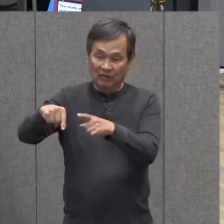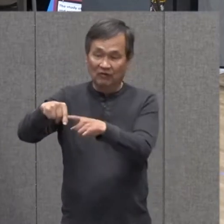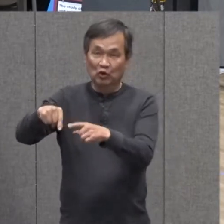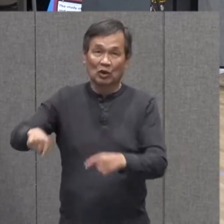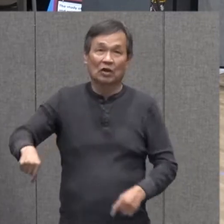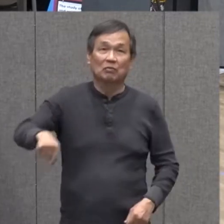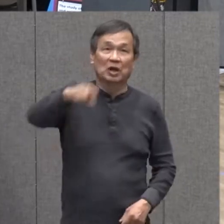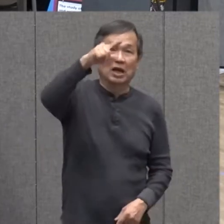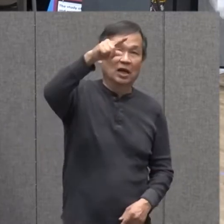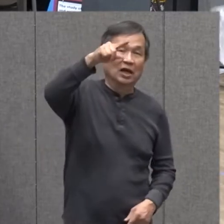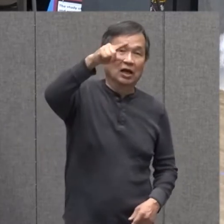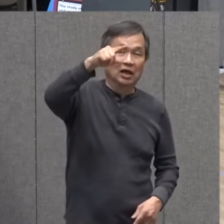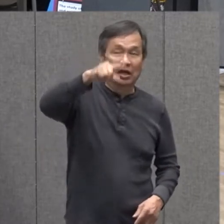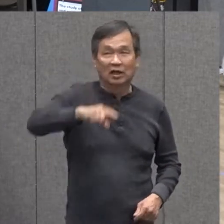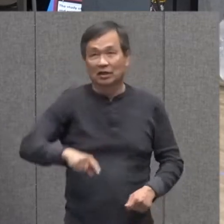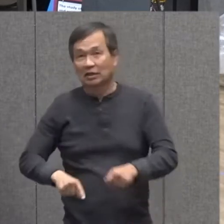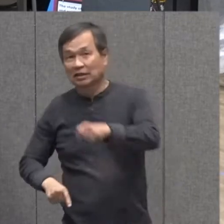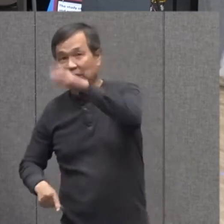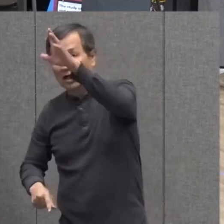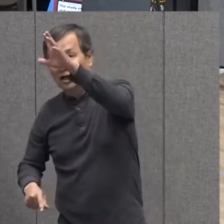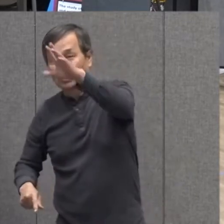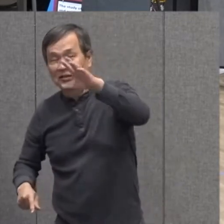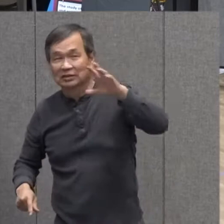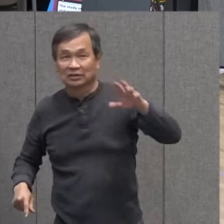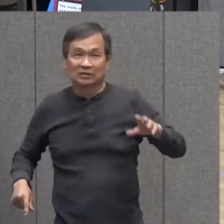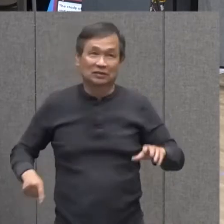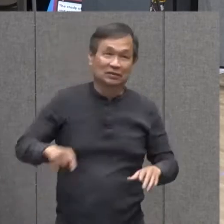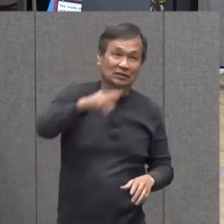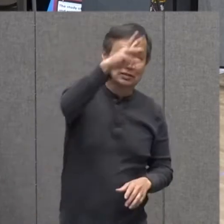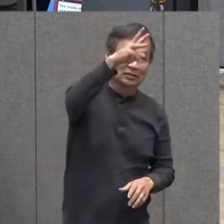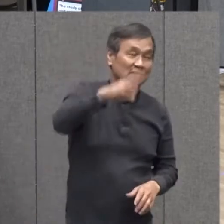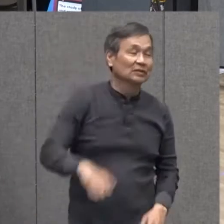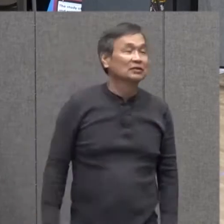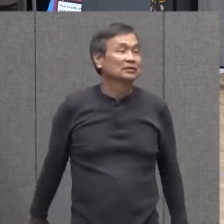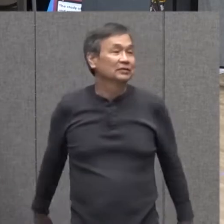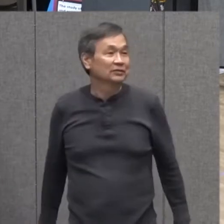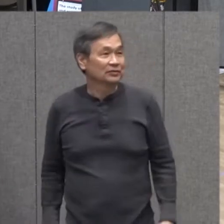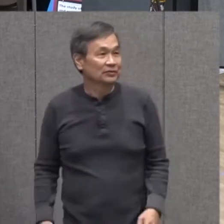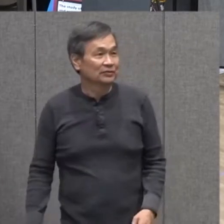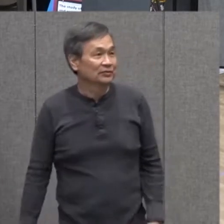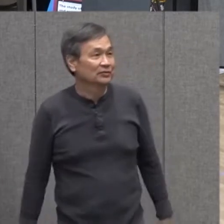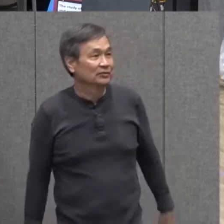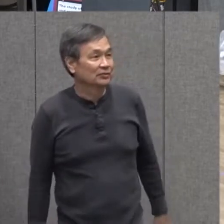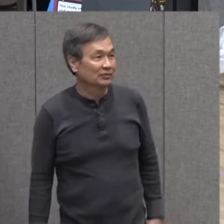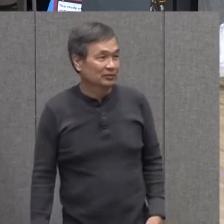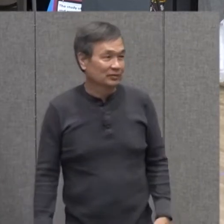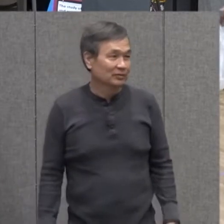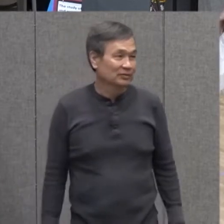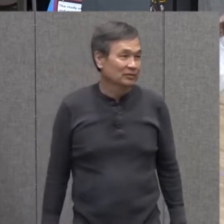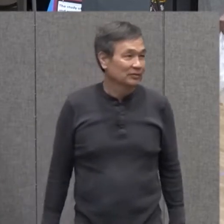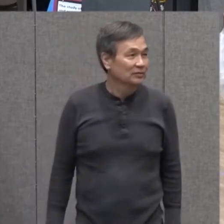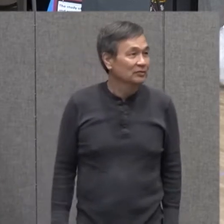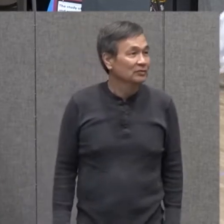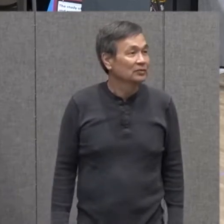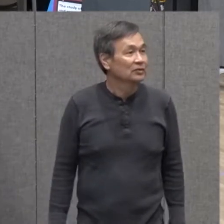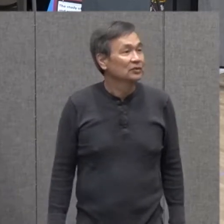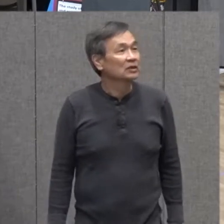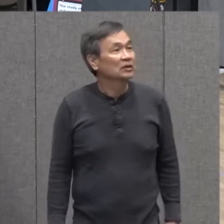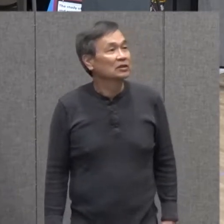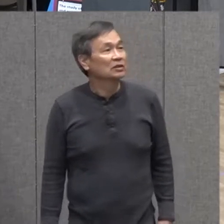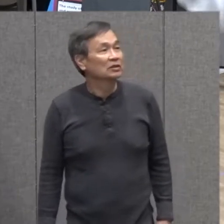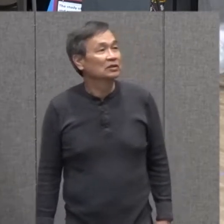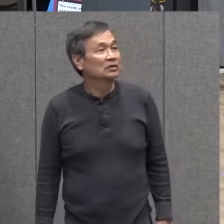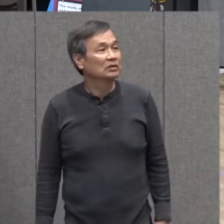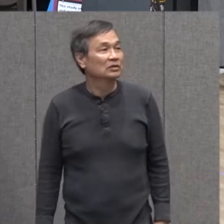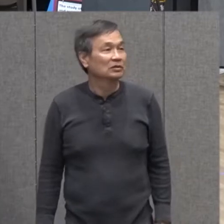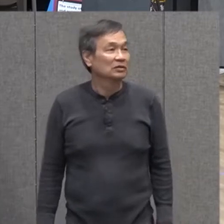one, toss. uno and para then arriba, toss, el otro catch. para el otro Oh, lado. missed it. Es difícil, hay que tener práctica. Here we go.